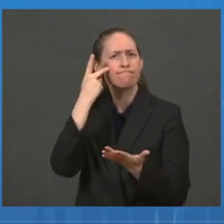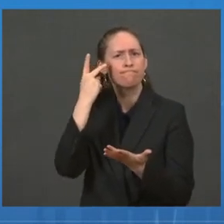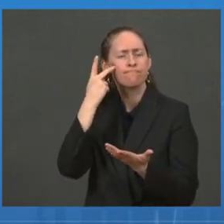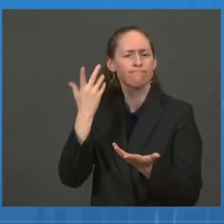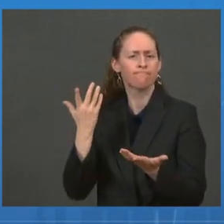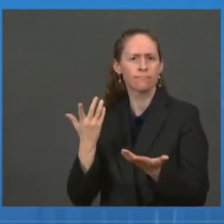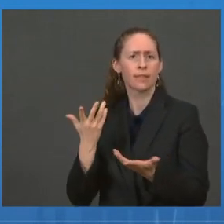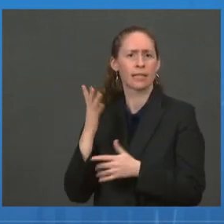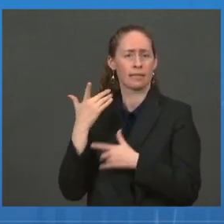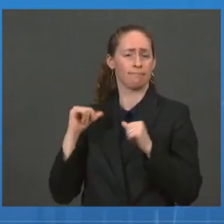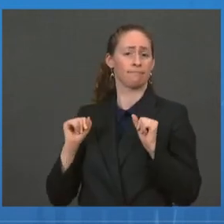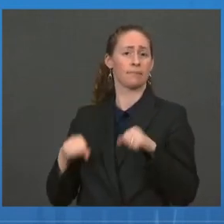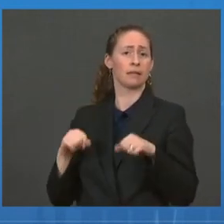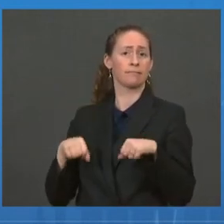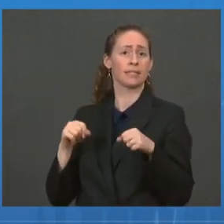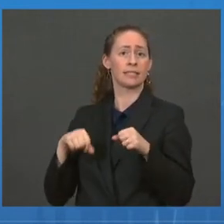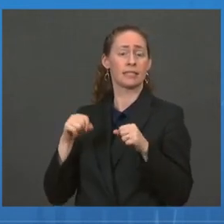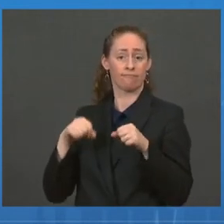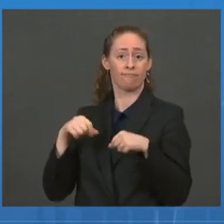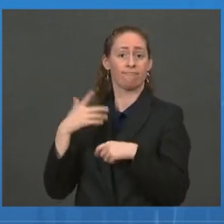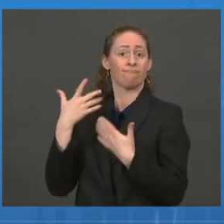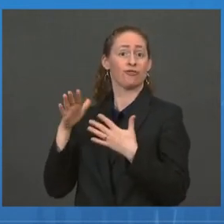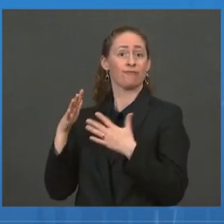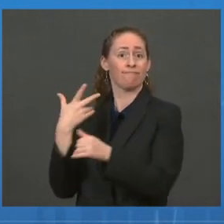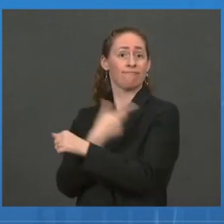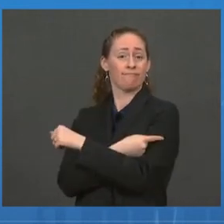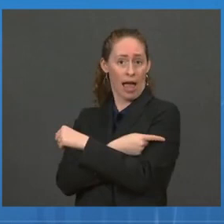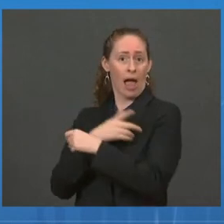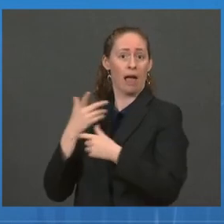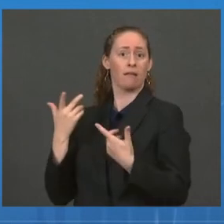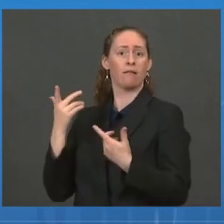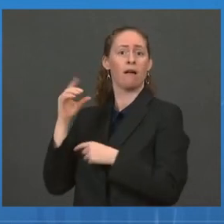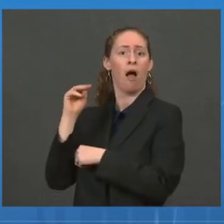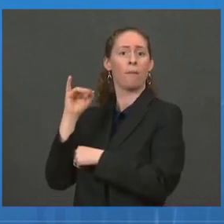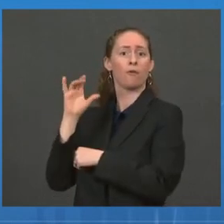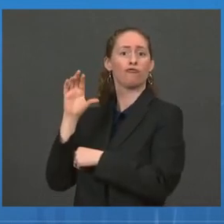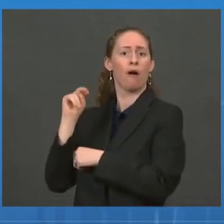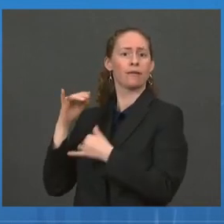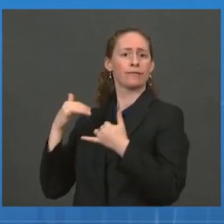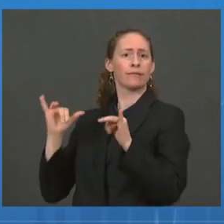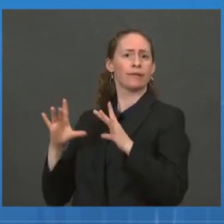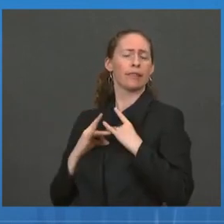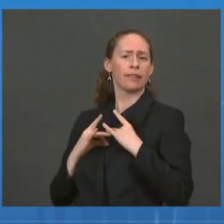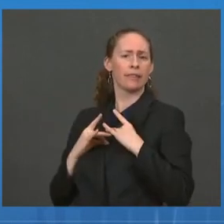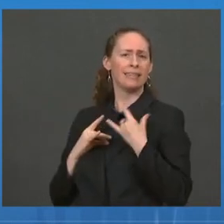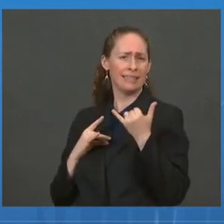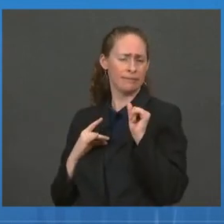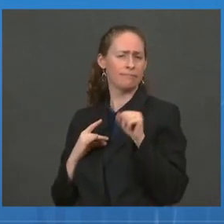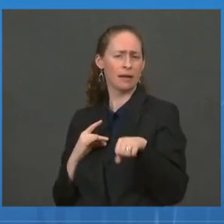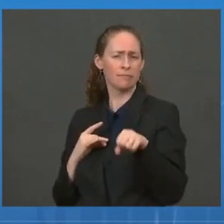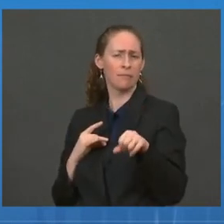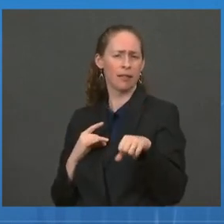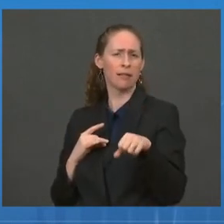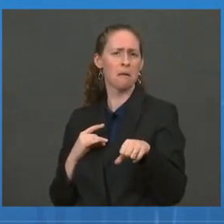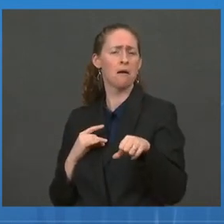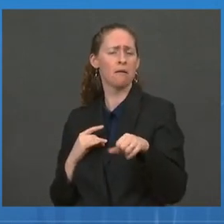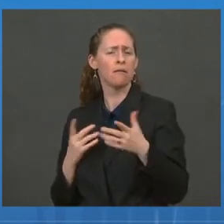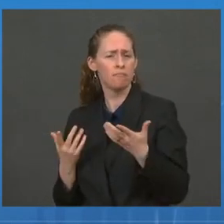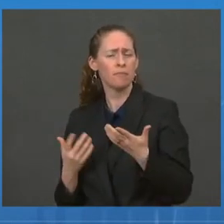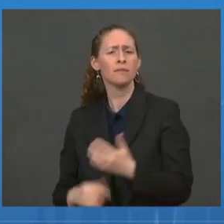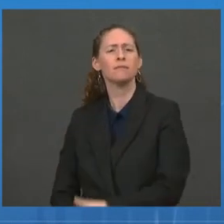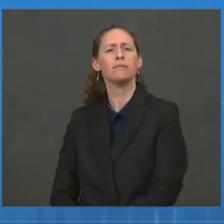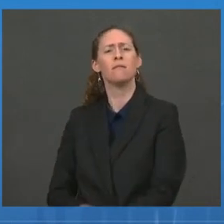immune evasion but remember as with other variants although partial immune escape may